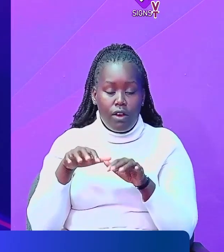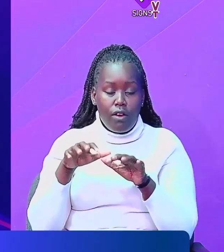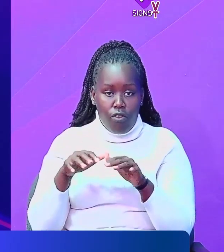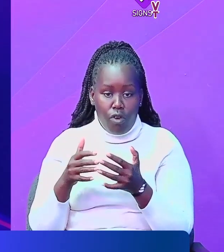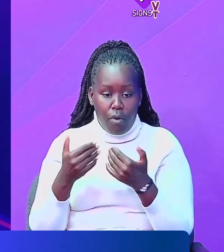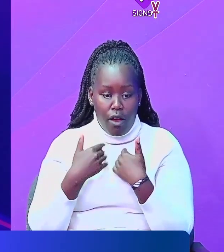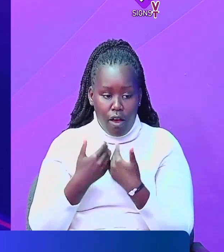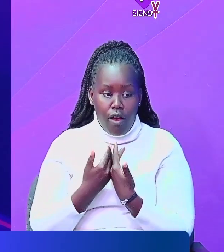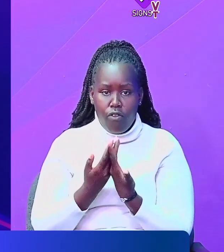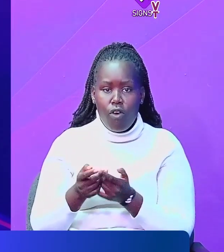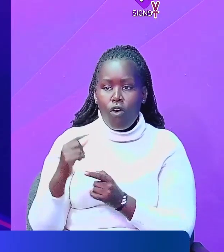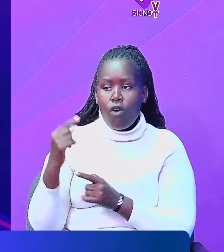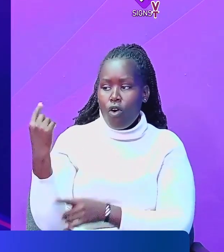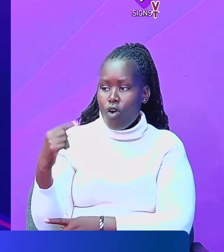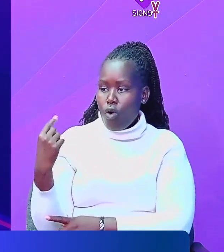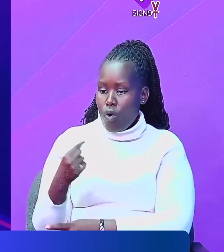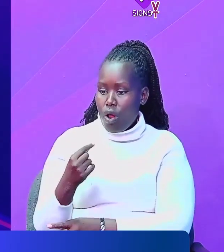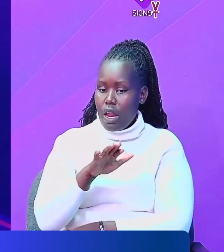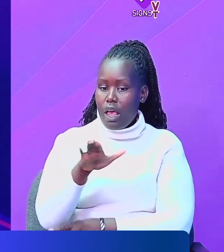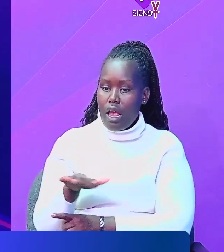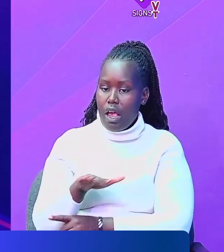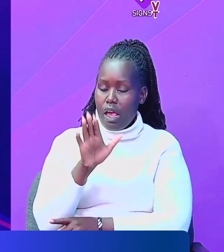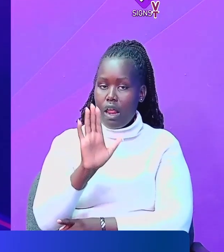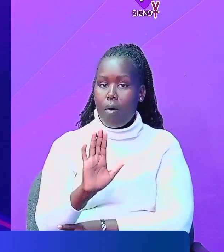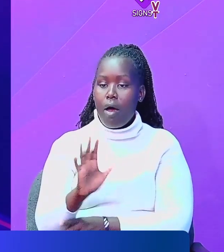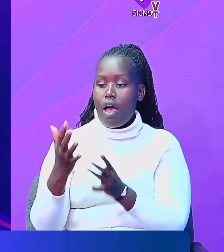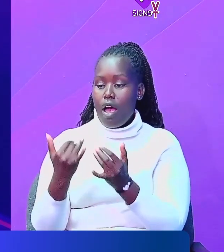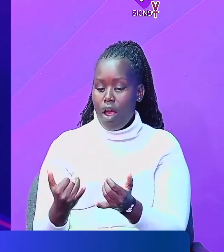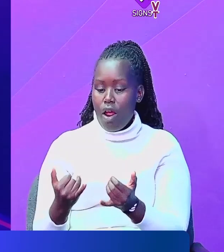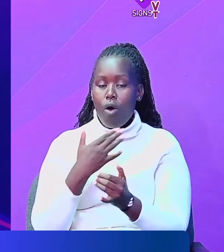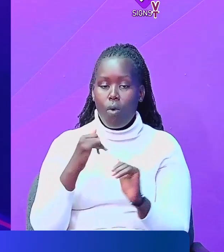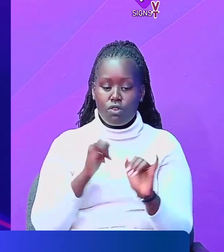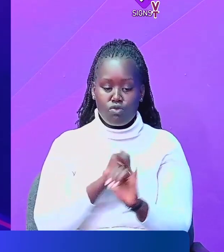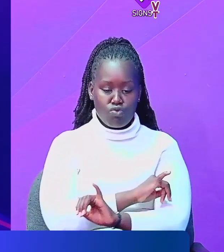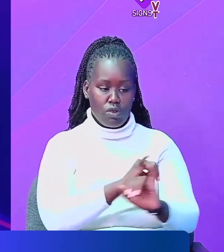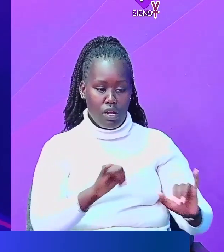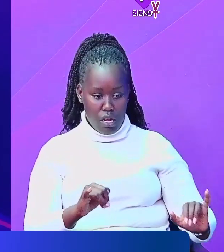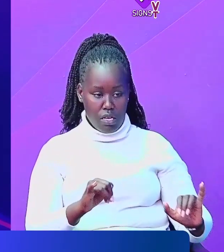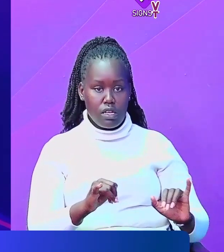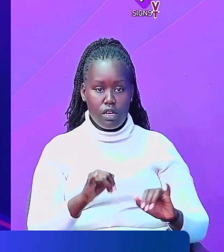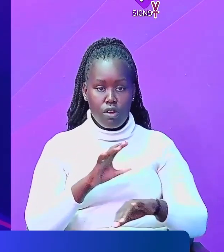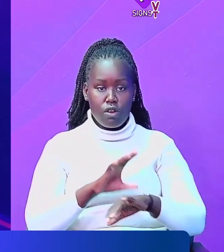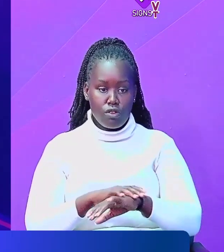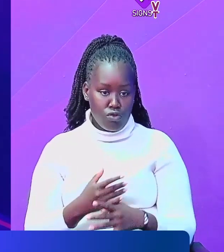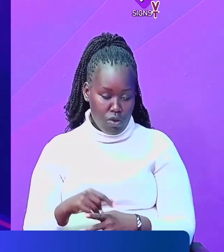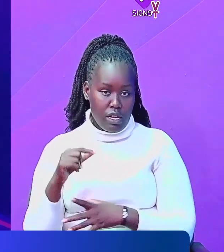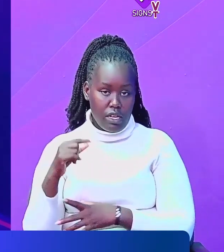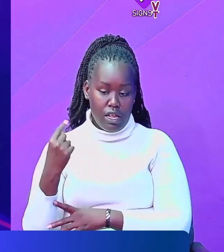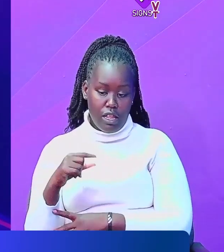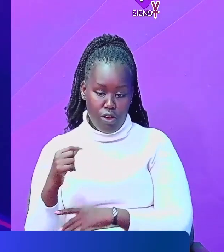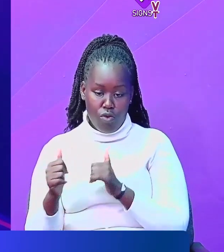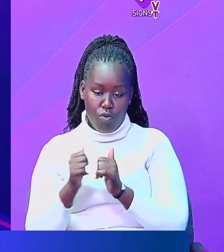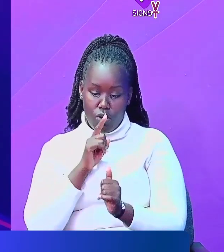massive gold deposits in the area and is now seeking clearance to mine the precious metal in a venture that